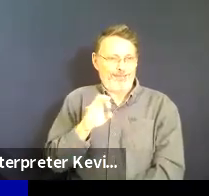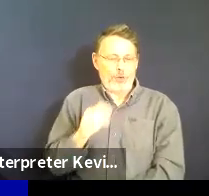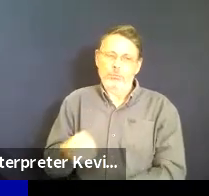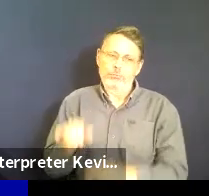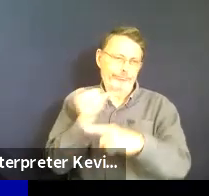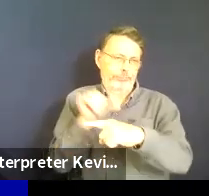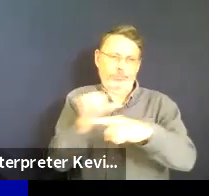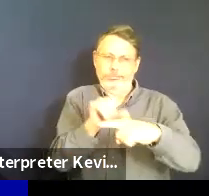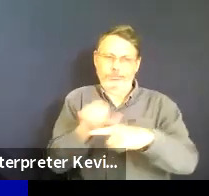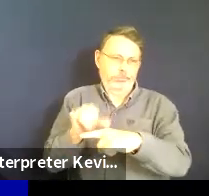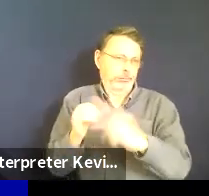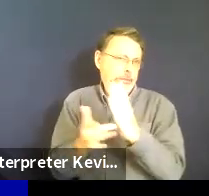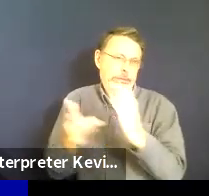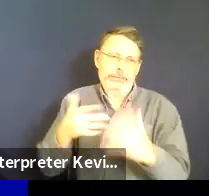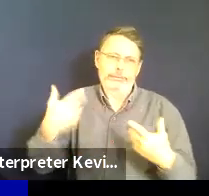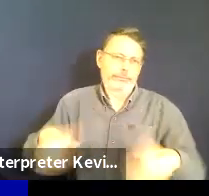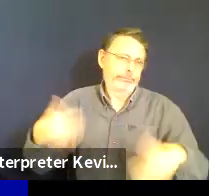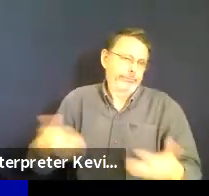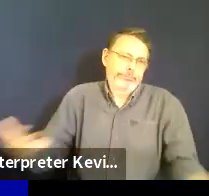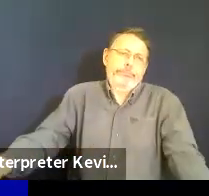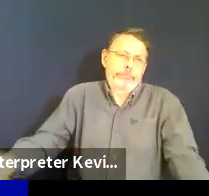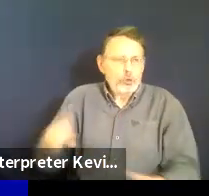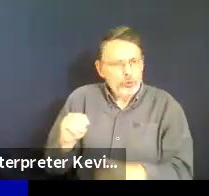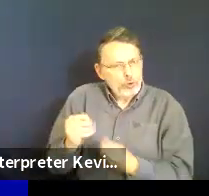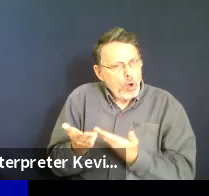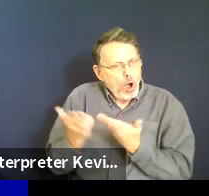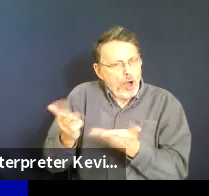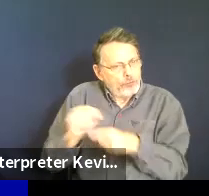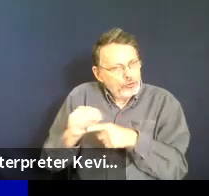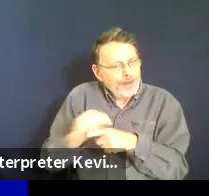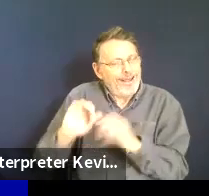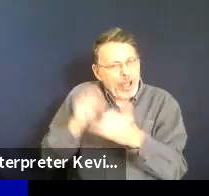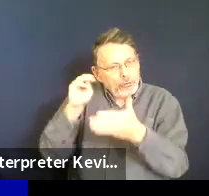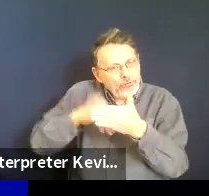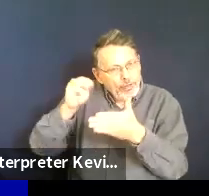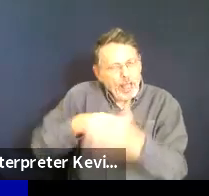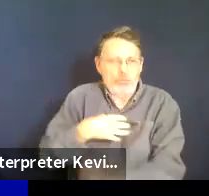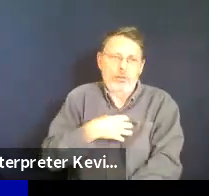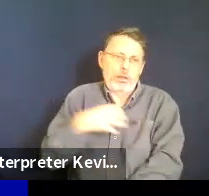hyper-technical. Do you offer training on how to complete the complaint forms?